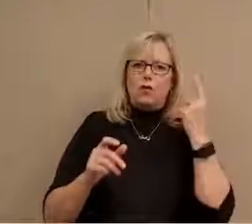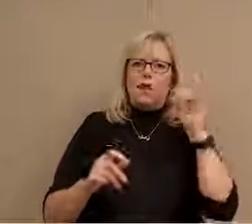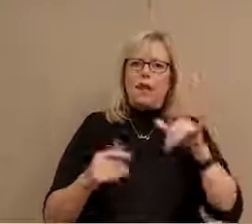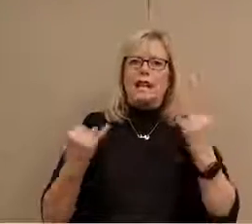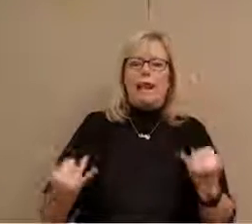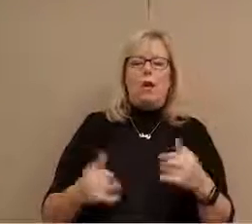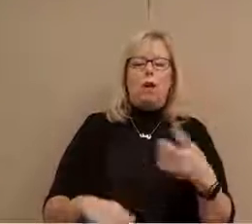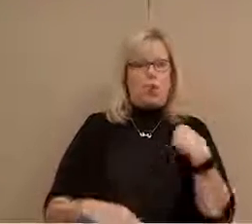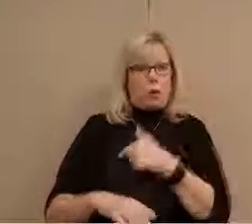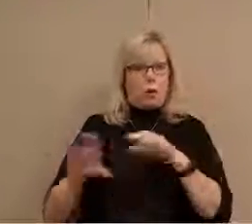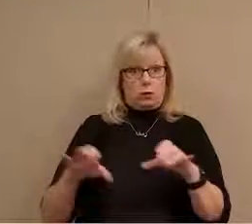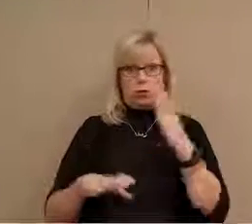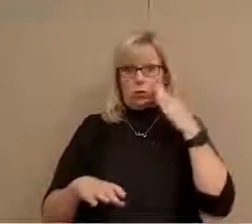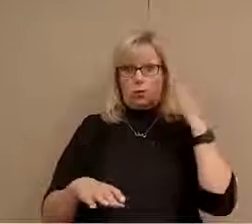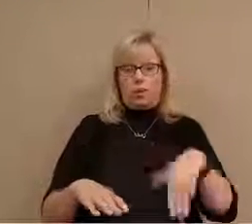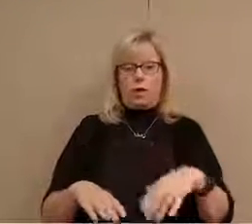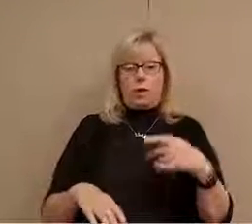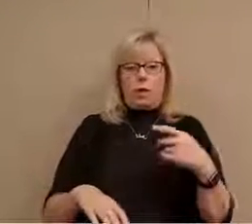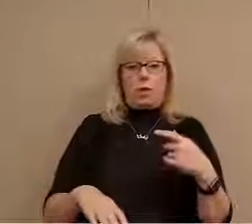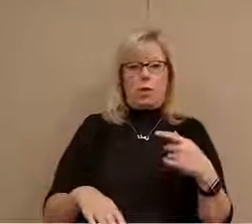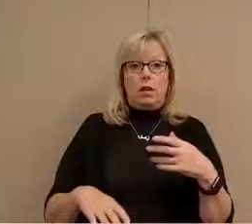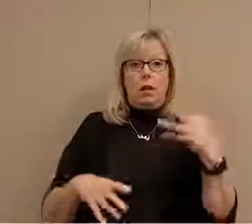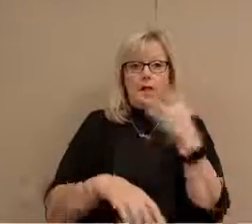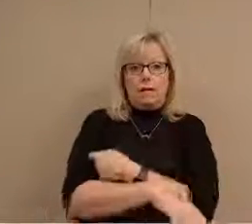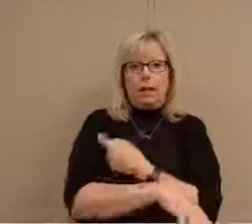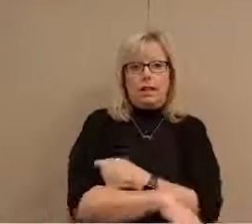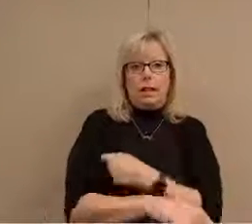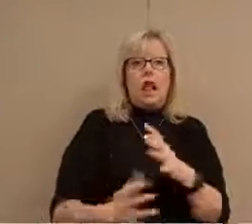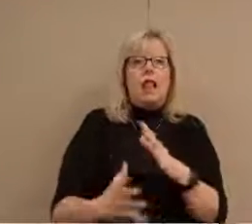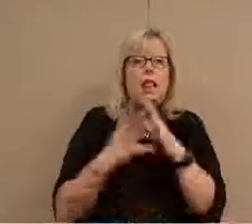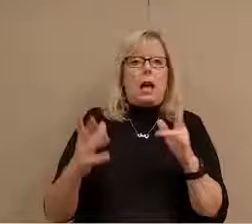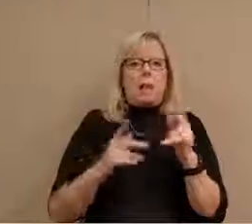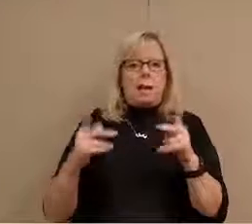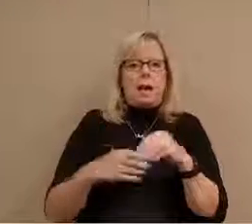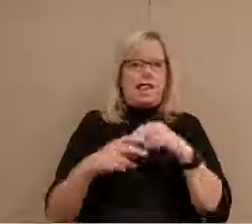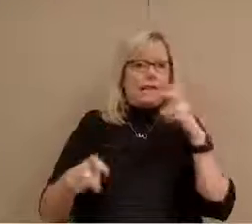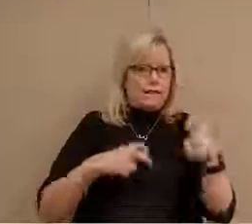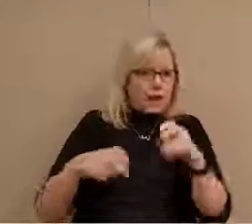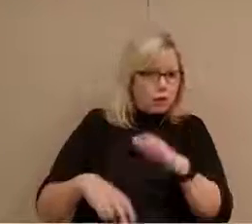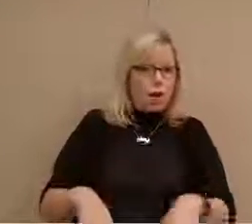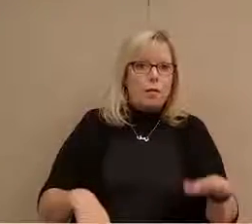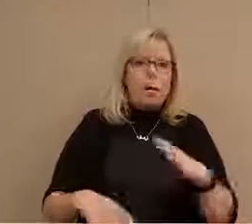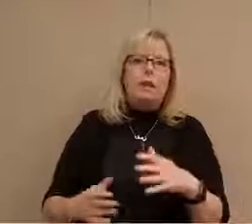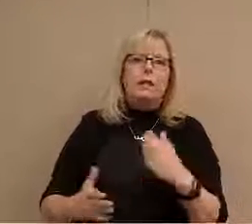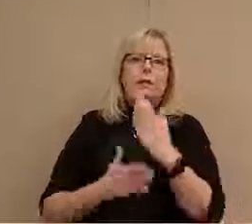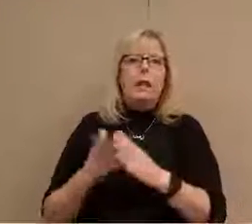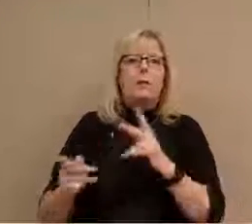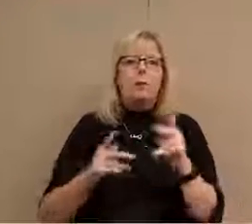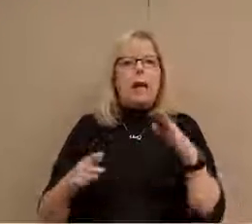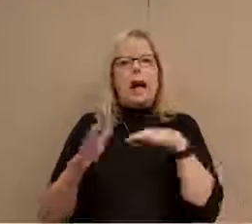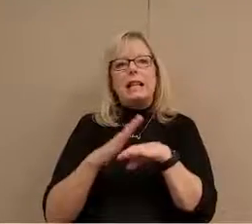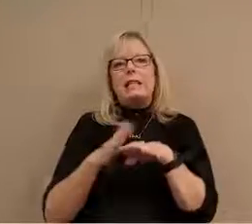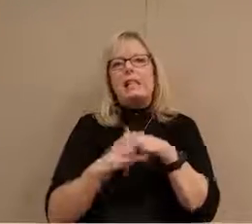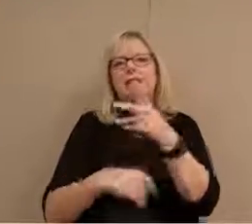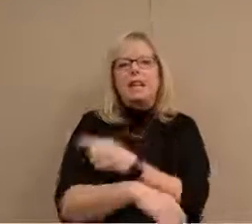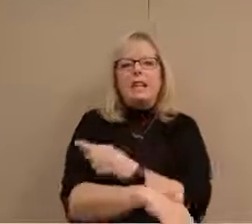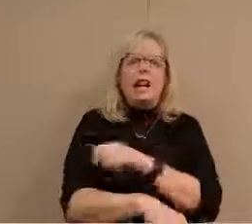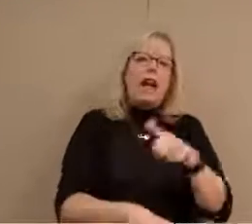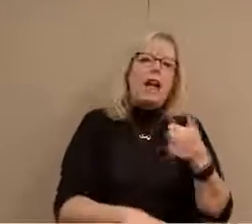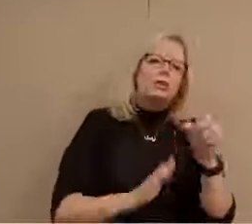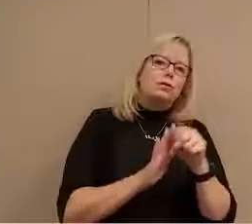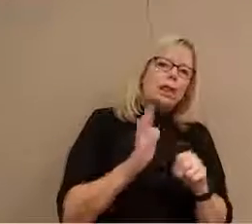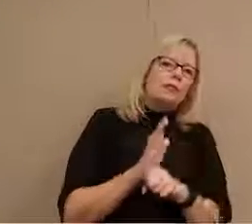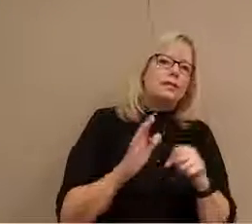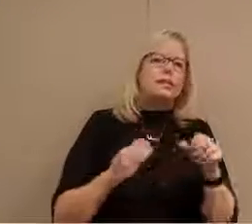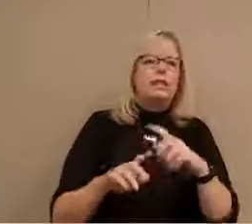we do know that we vaccinated a heck of a lot of people at the fairgrounds, but there were people that accessed vaccine in other places,